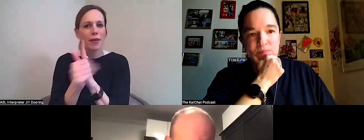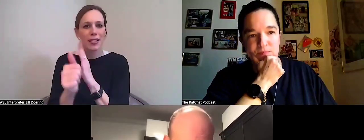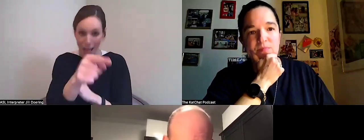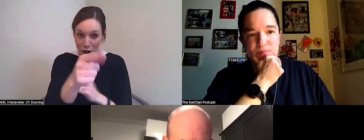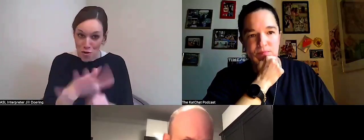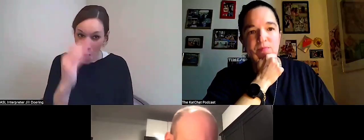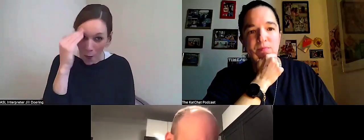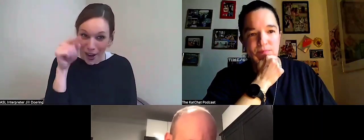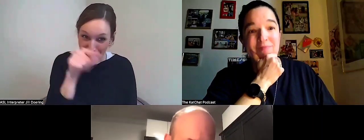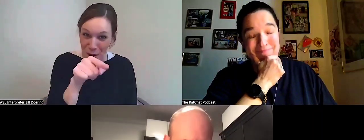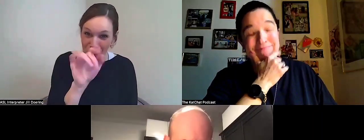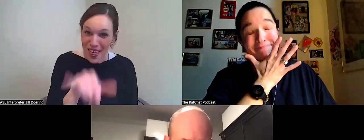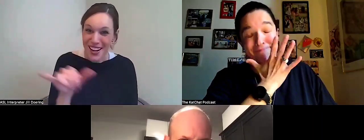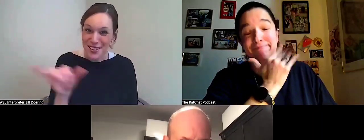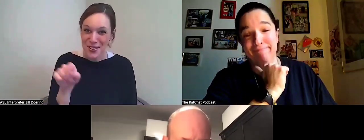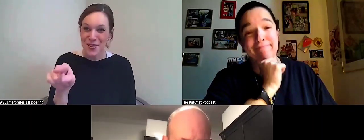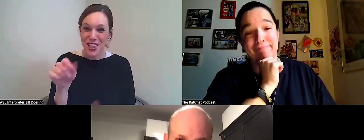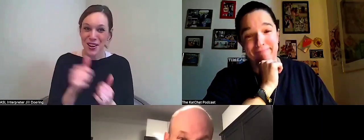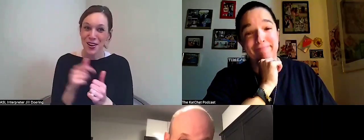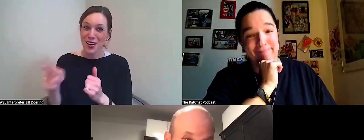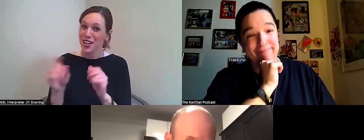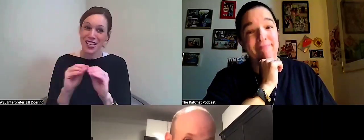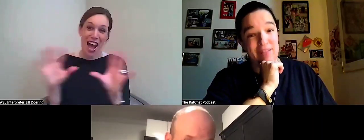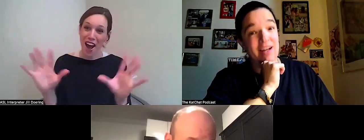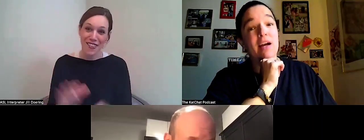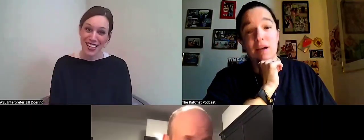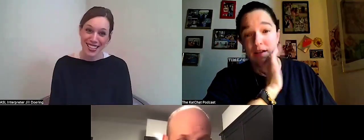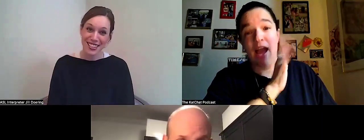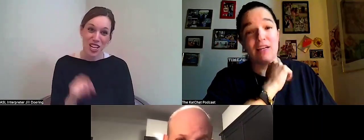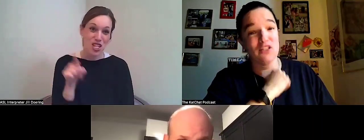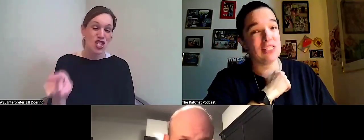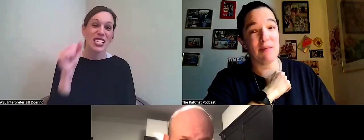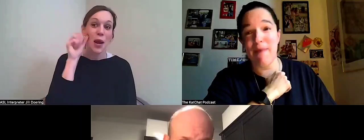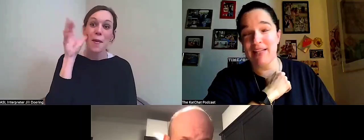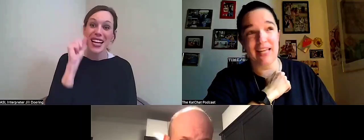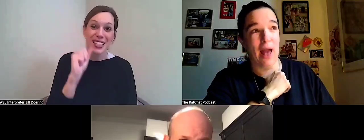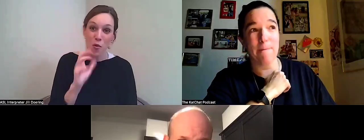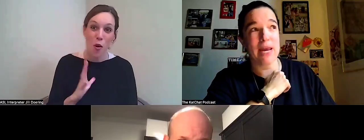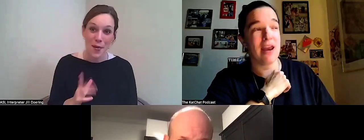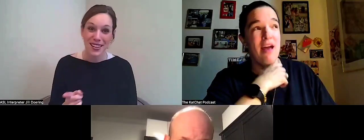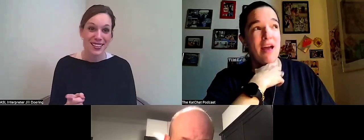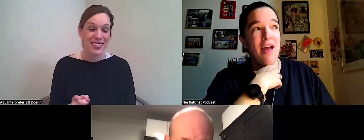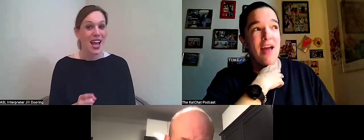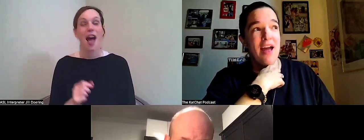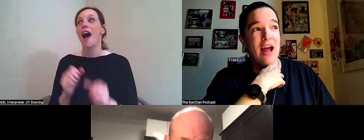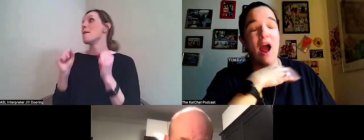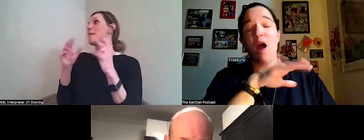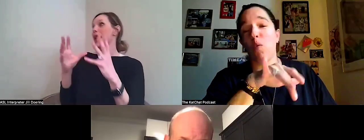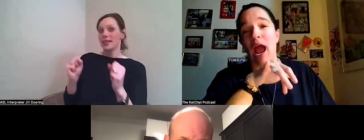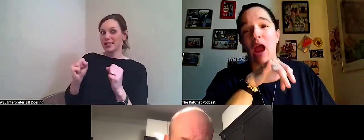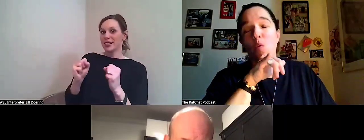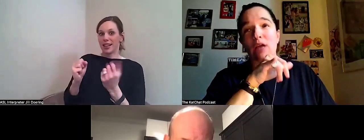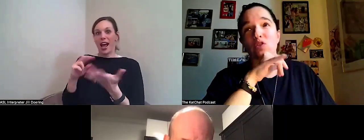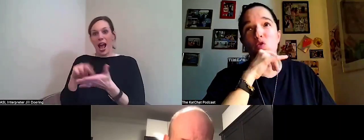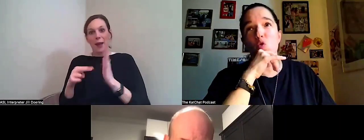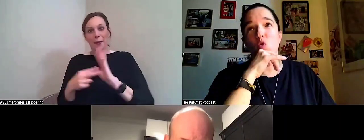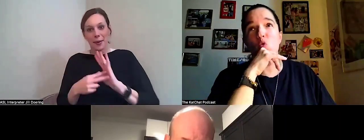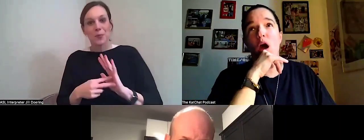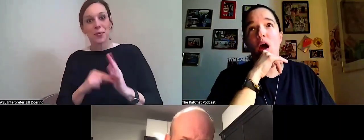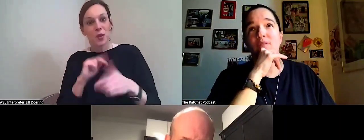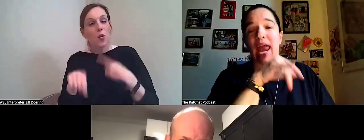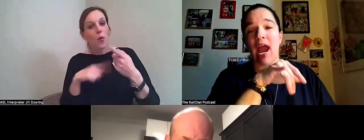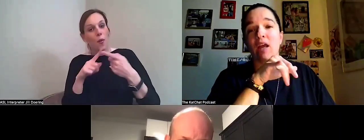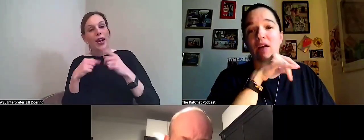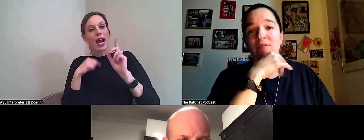too. It's very obvious. She's an amazing woman. She's amazing. I mean, when I went